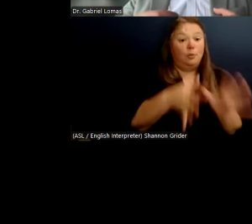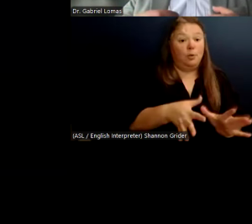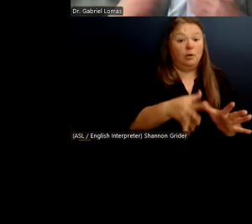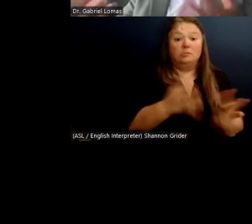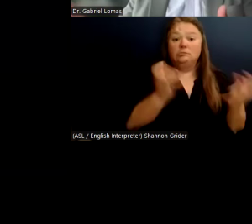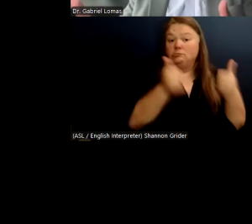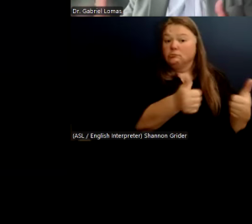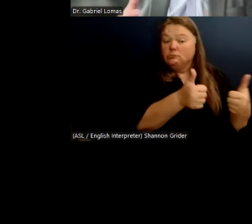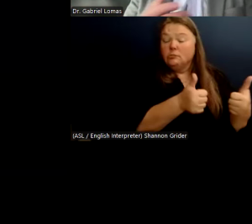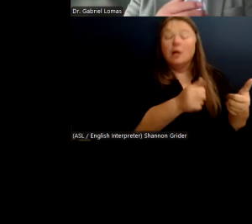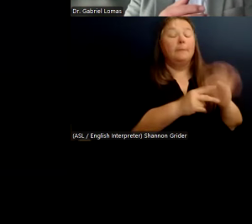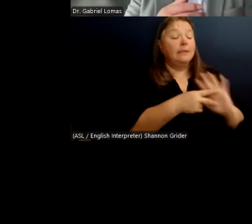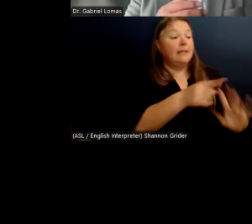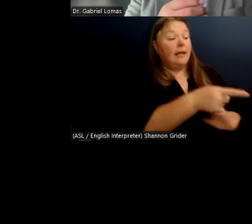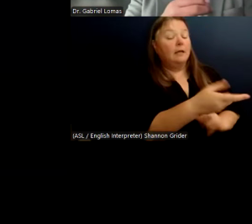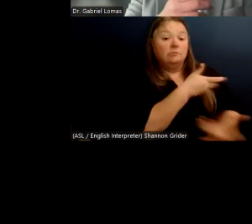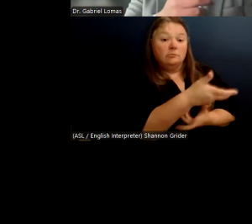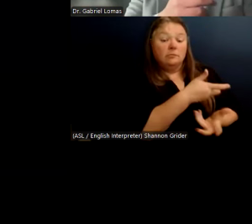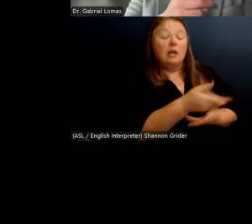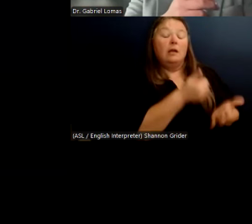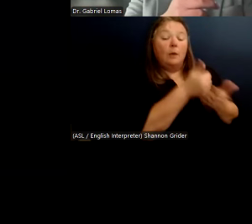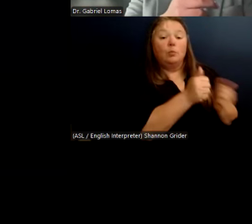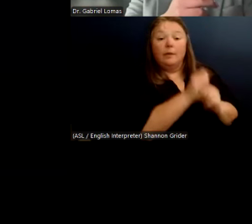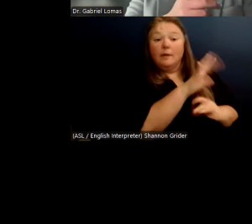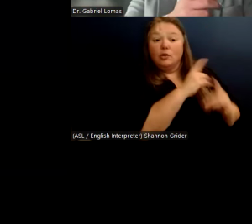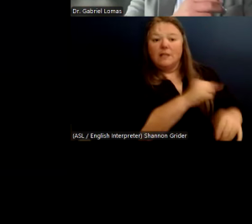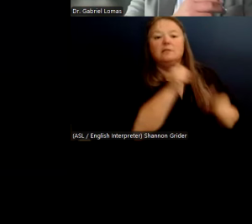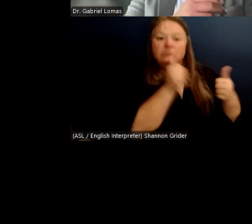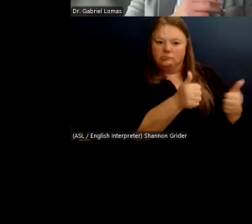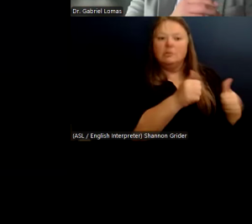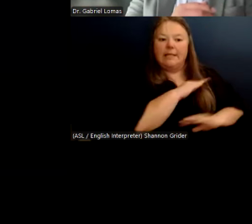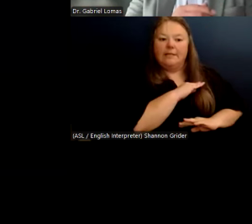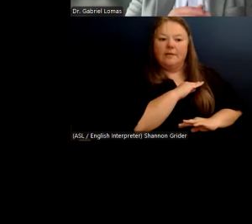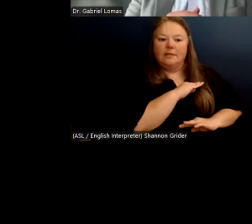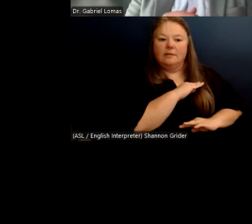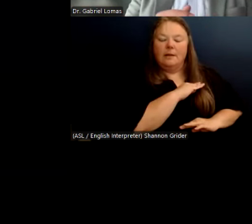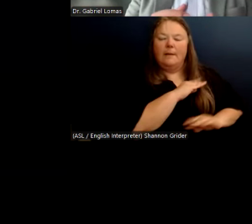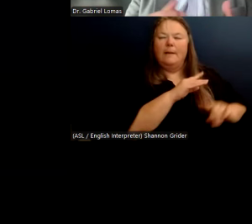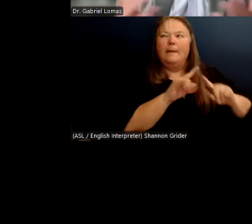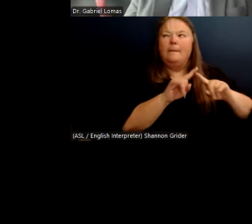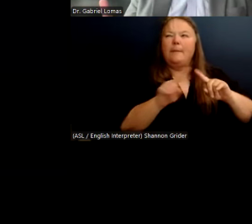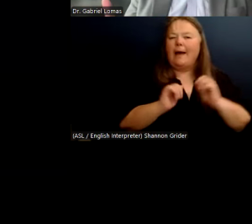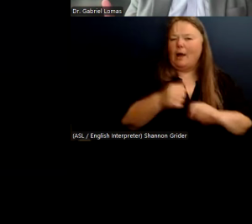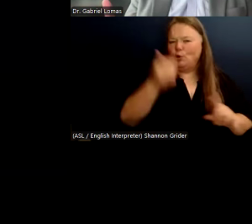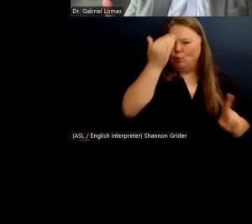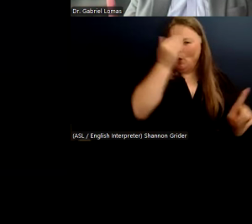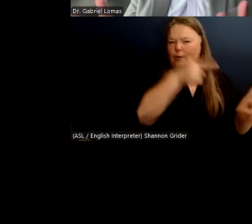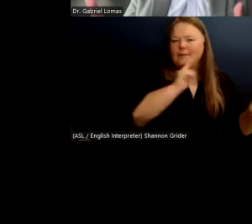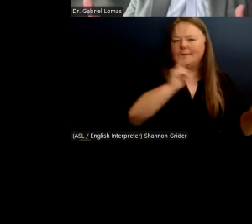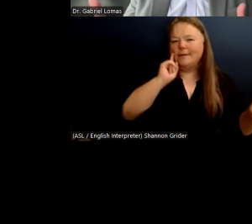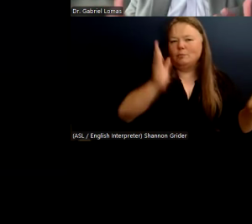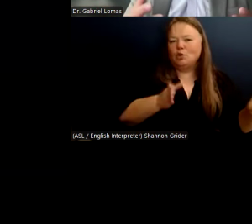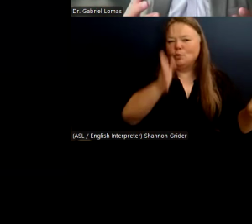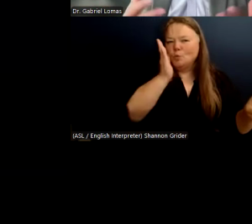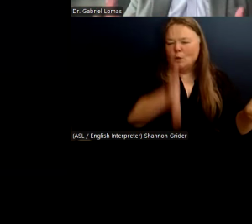make contributions back to their own defense. But to know for sure that they're understanding, we do need to have